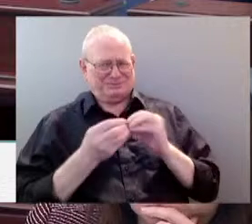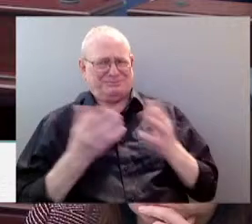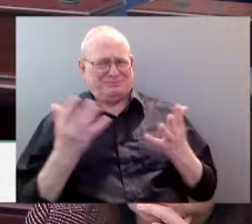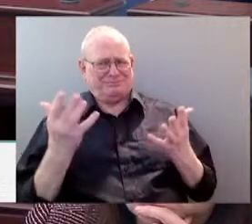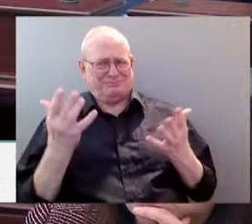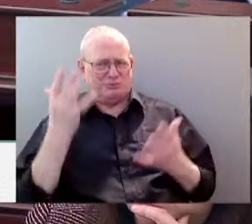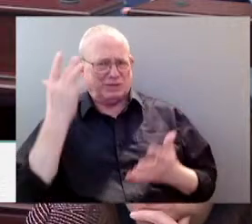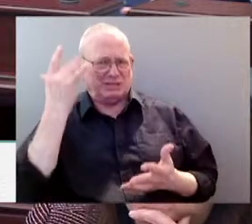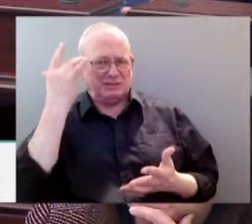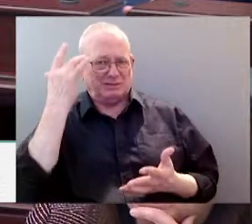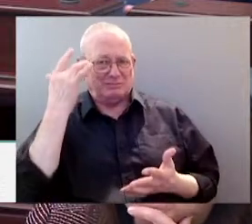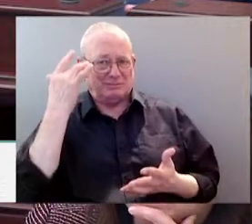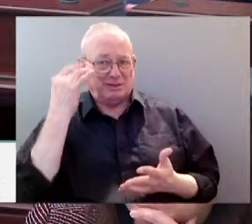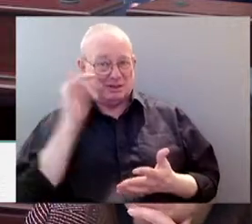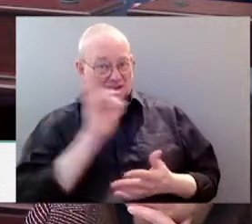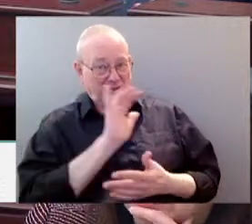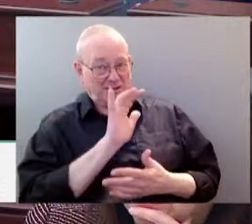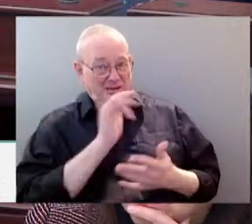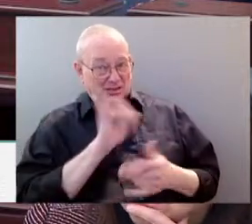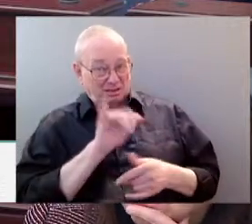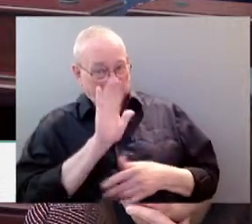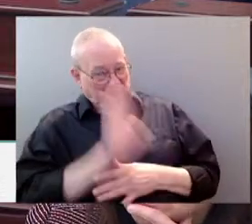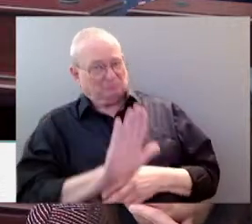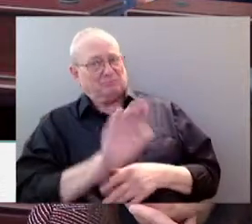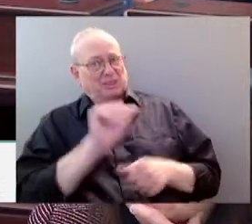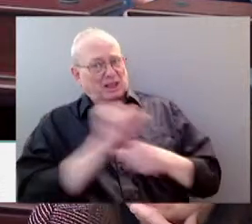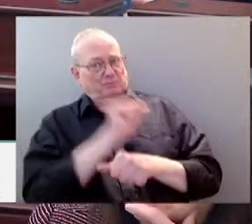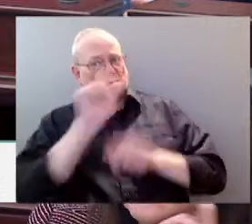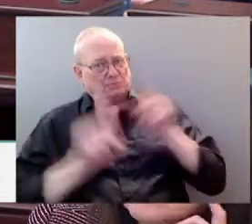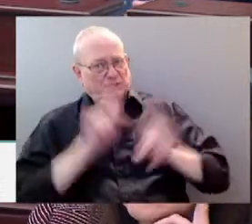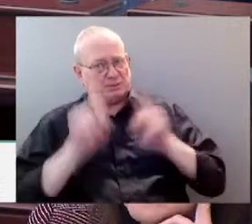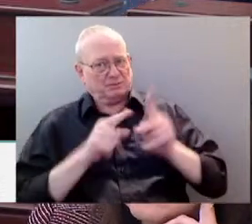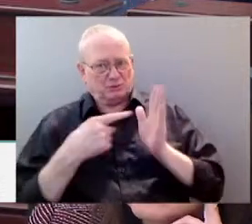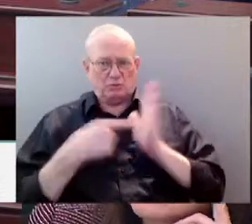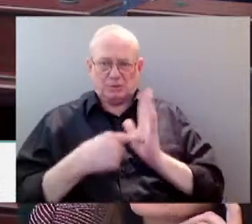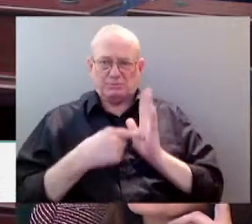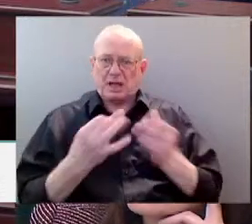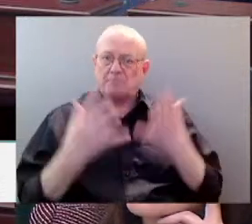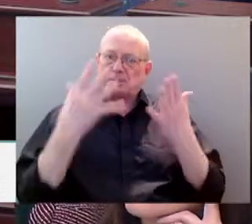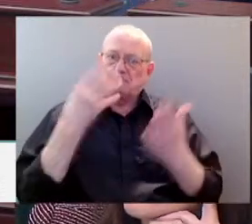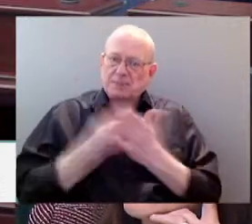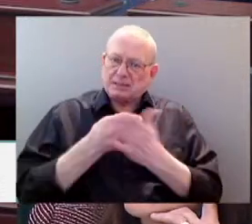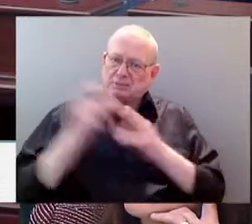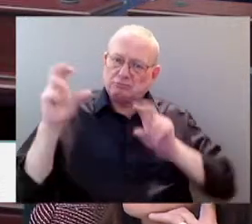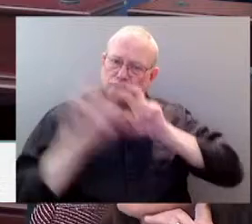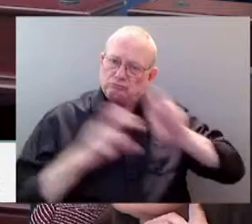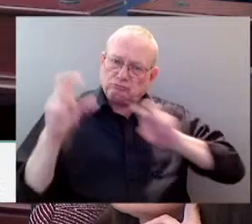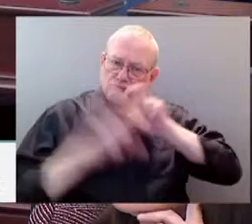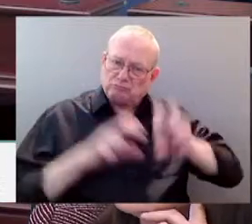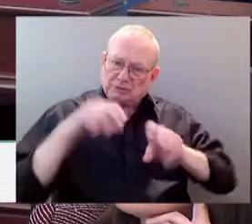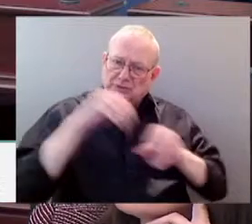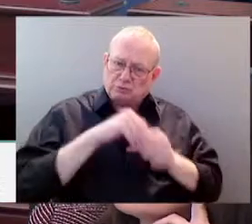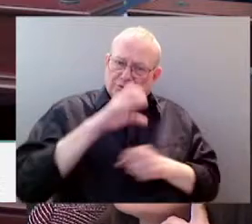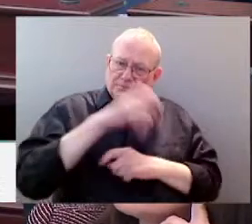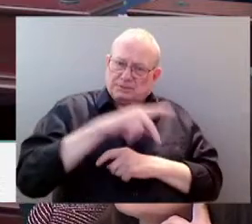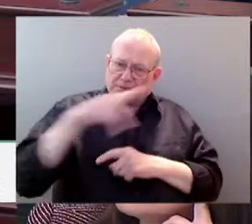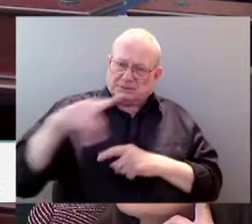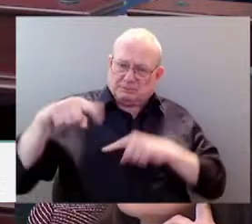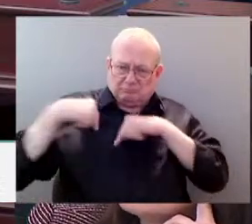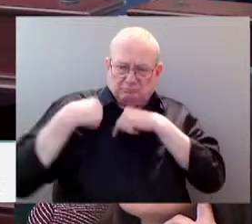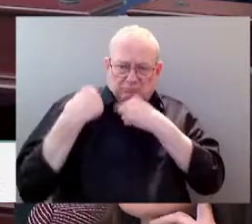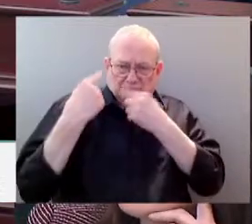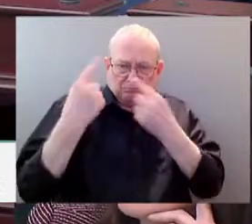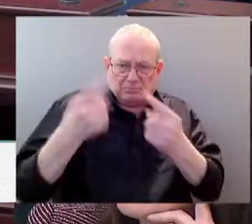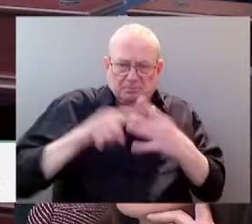that represents represents Alberton contribution to CPP since the beginning no no good government would even throw an